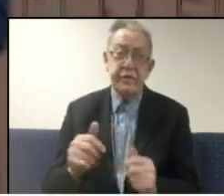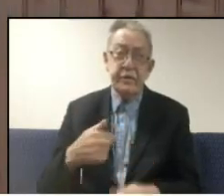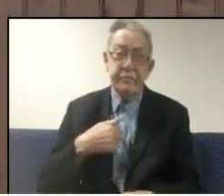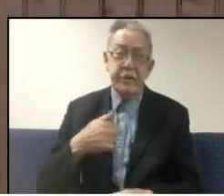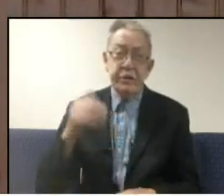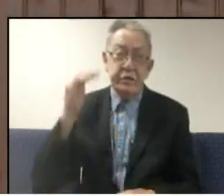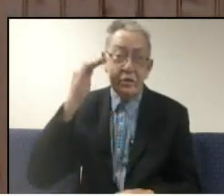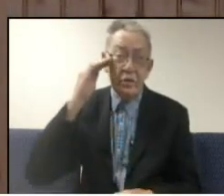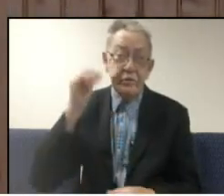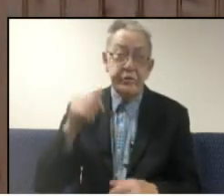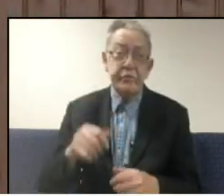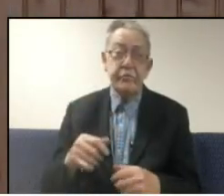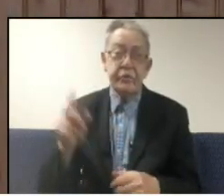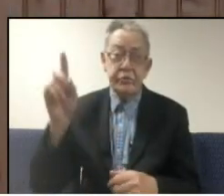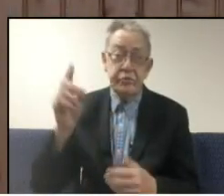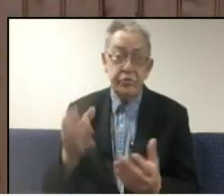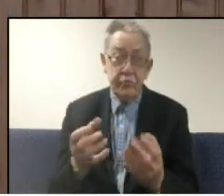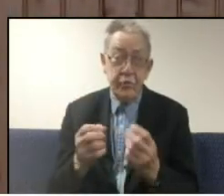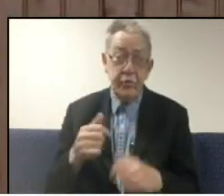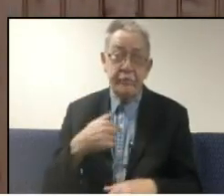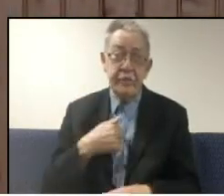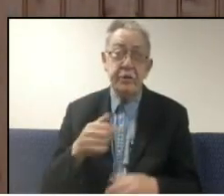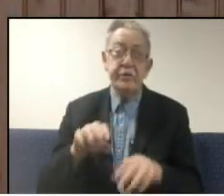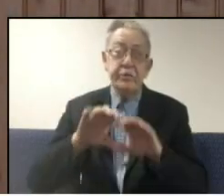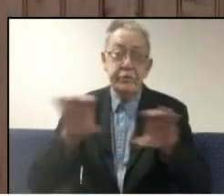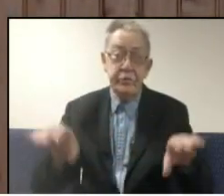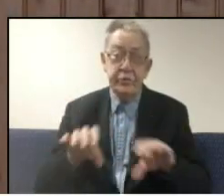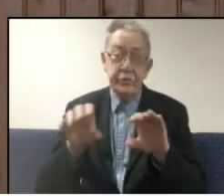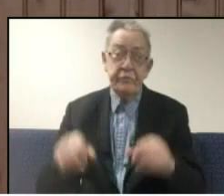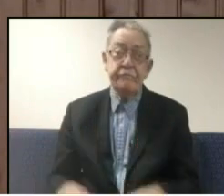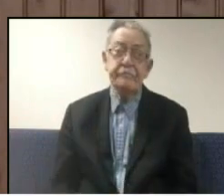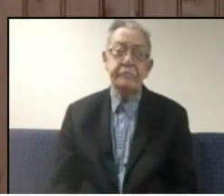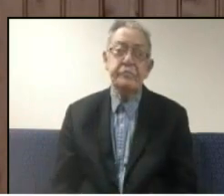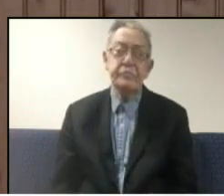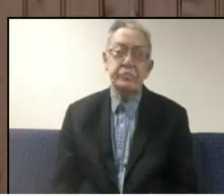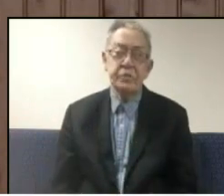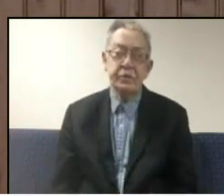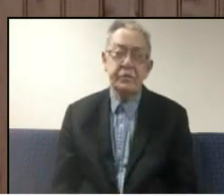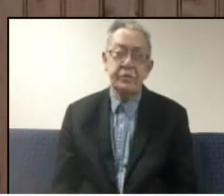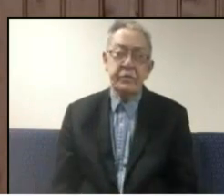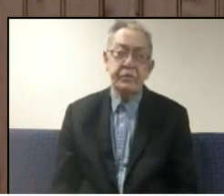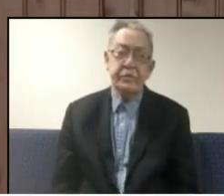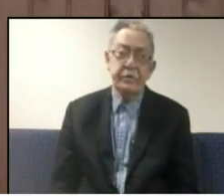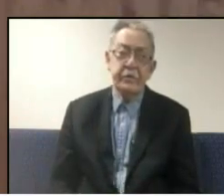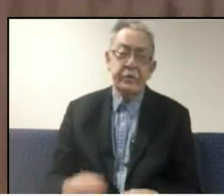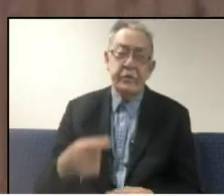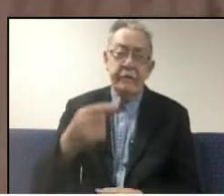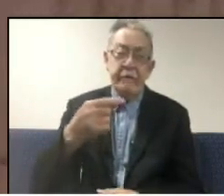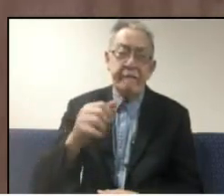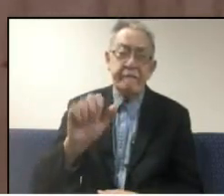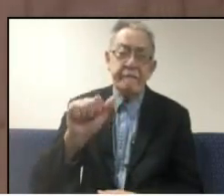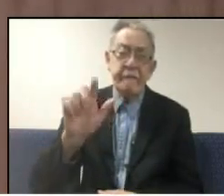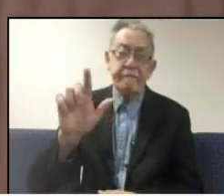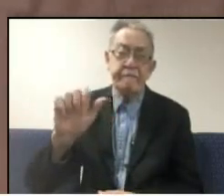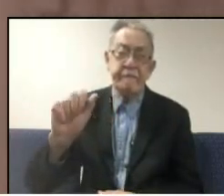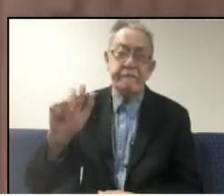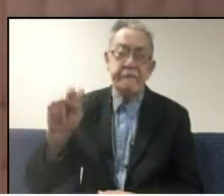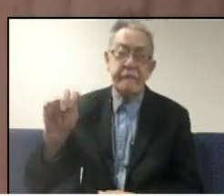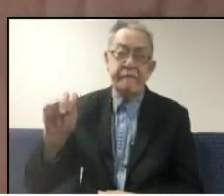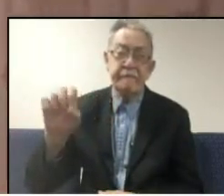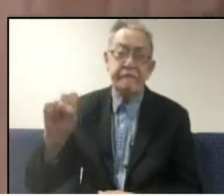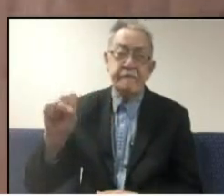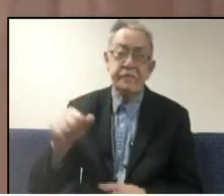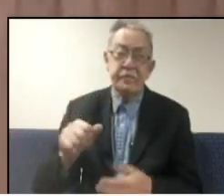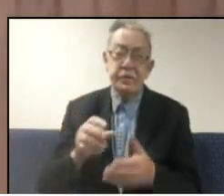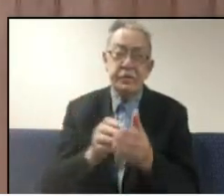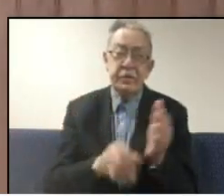that You would have me to do. So, to back up again in Galatians 1:16 and to pick up again in that phrase,